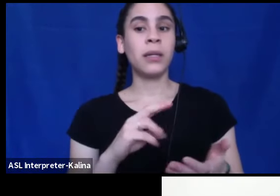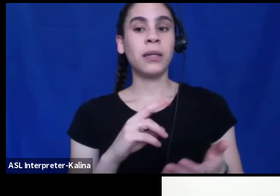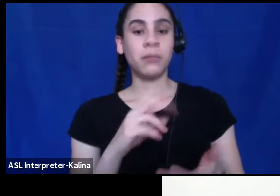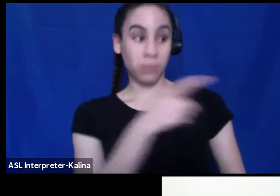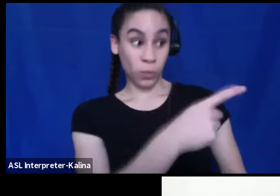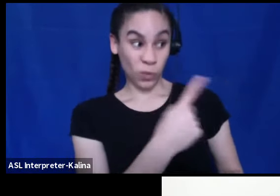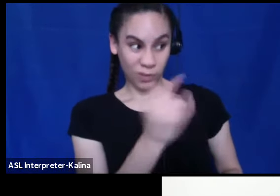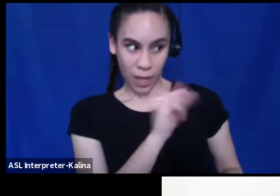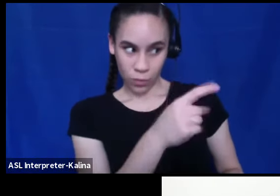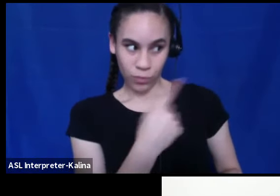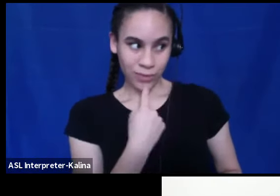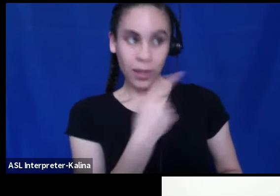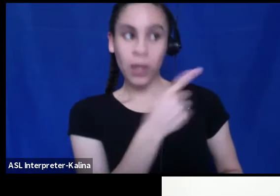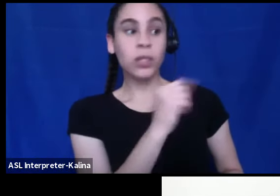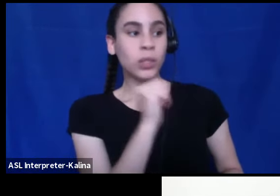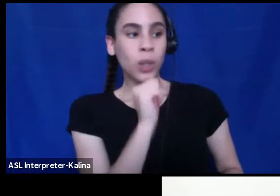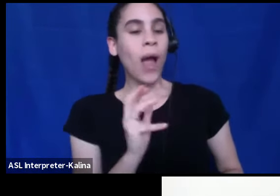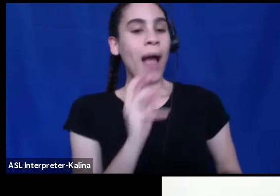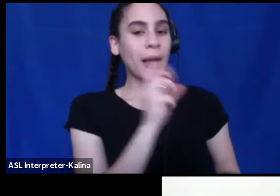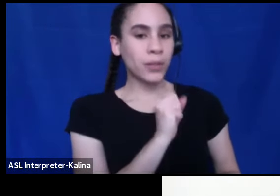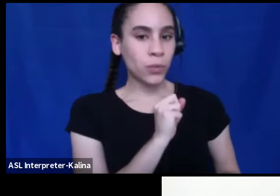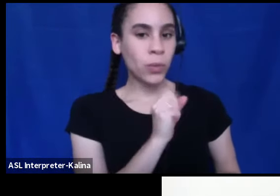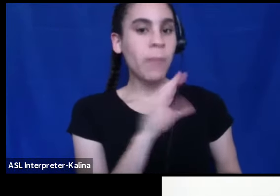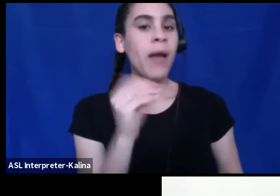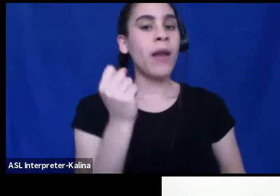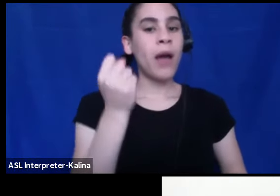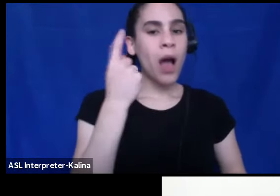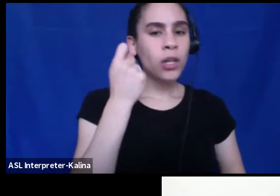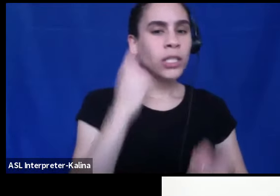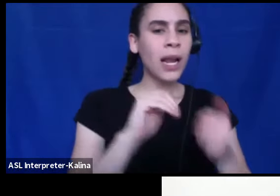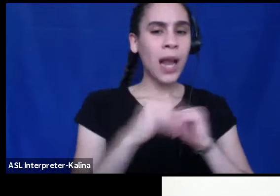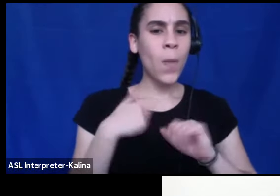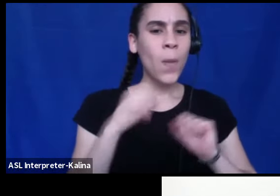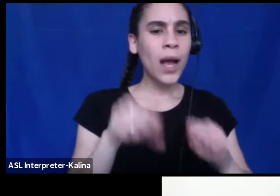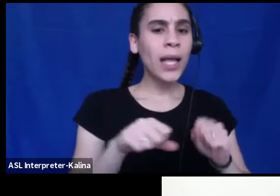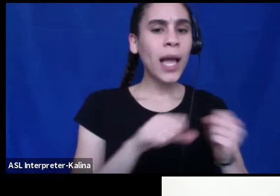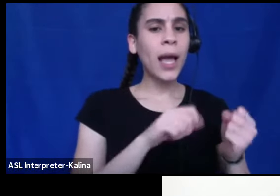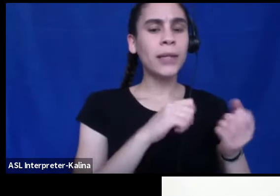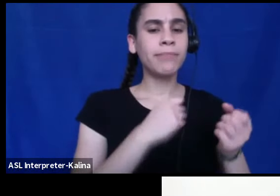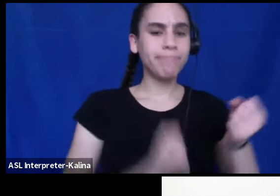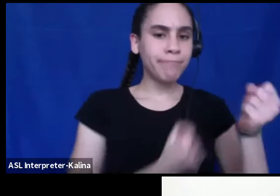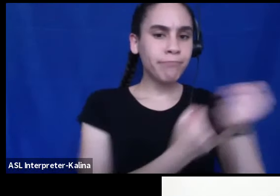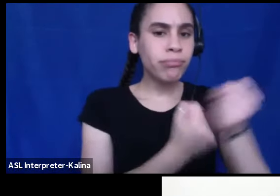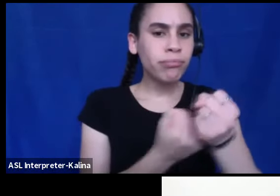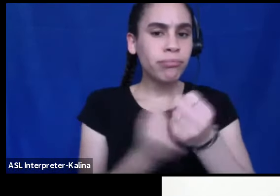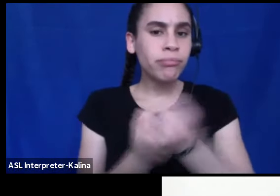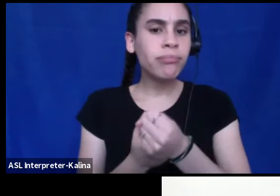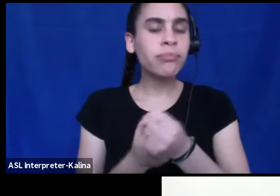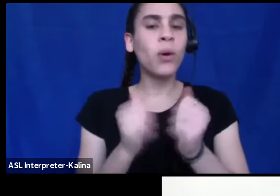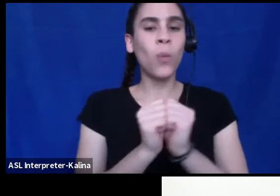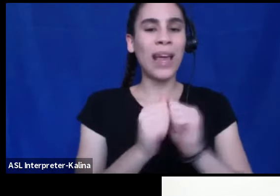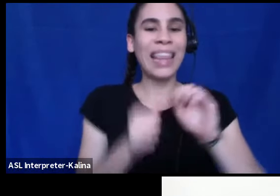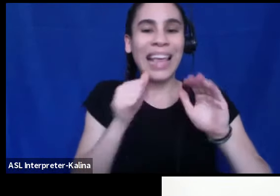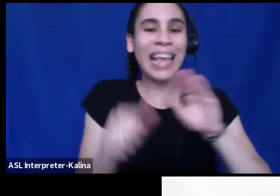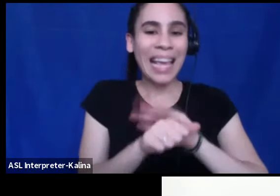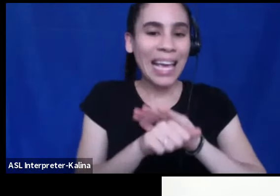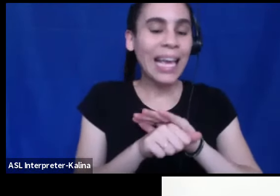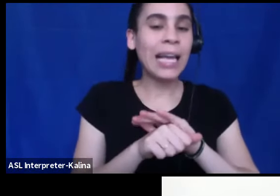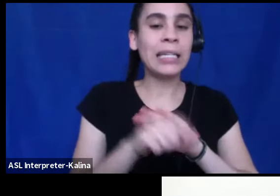assume and understand ways that we can better support people with hidden disabilities, whether it's mental health,